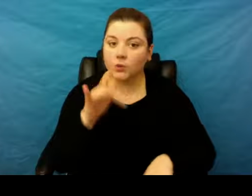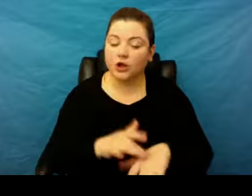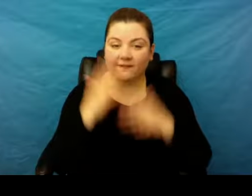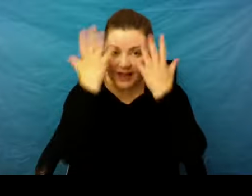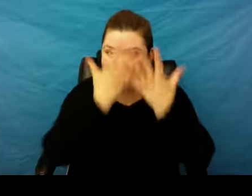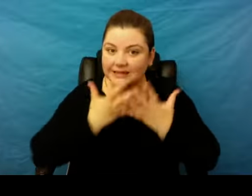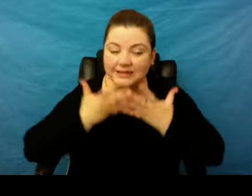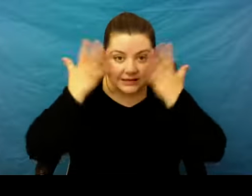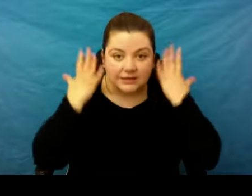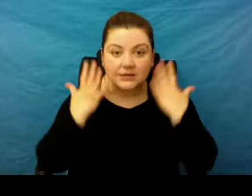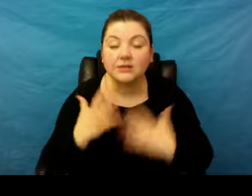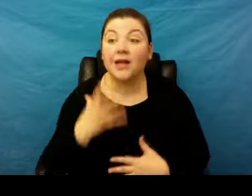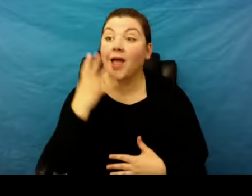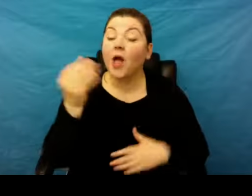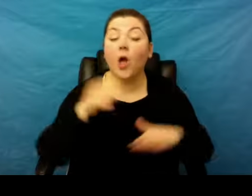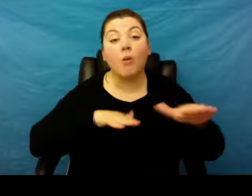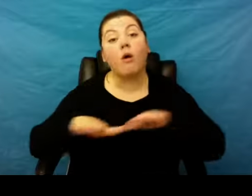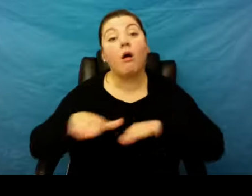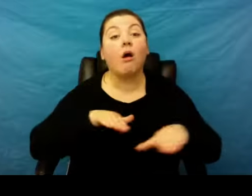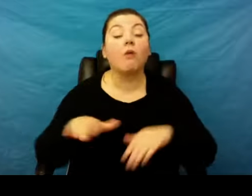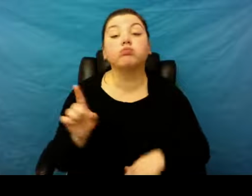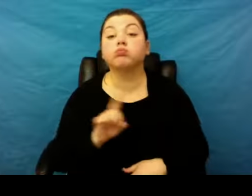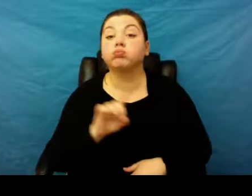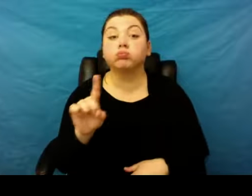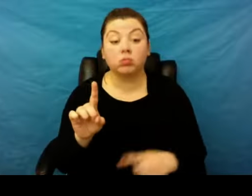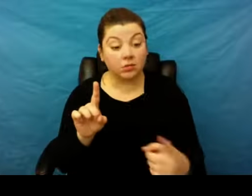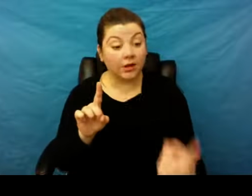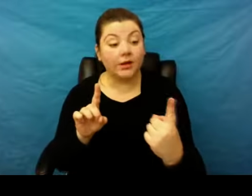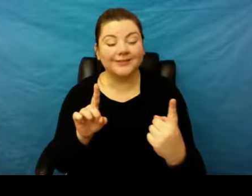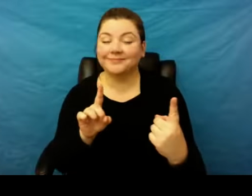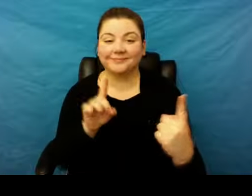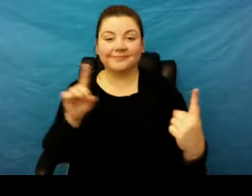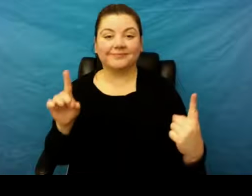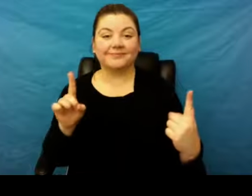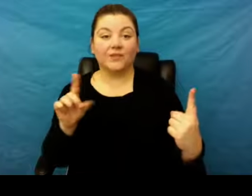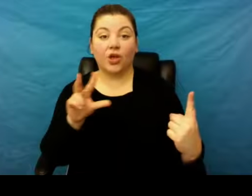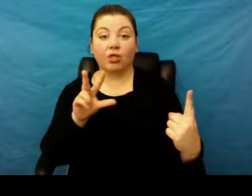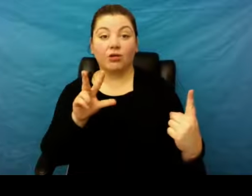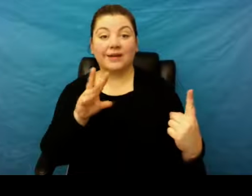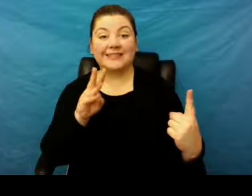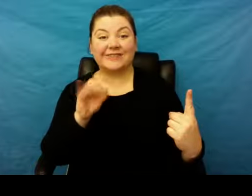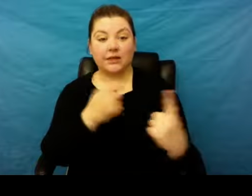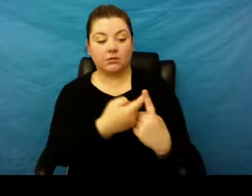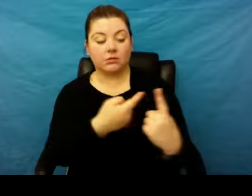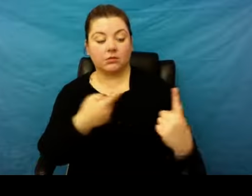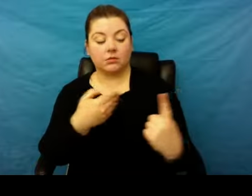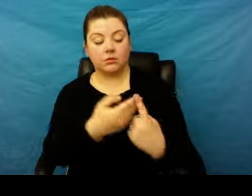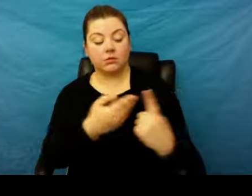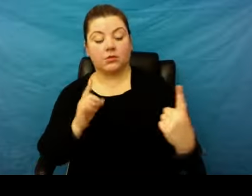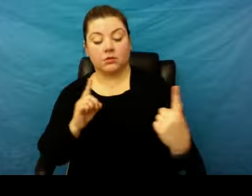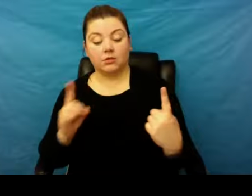face. When you're out walking in the city, don't come within 3 to 6 feet of people. But say